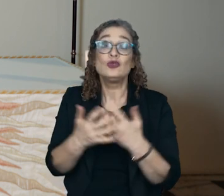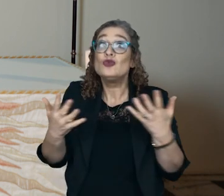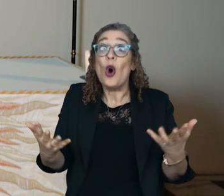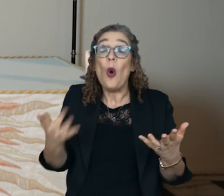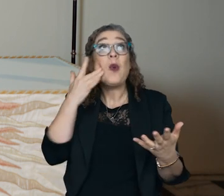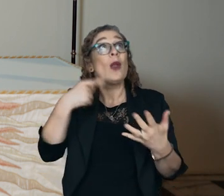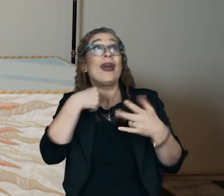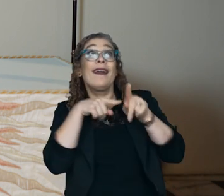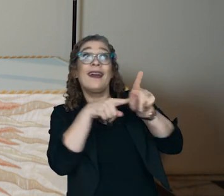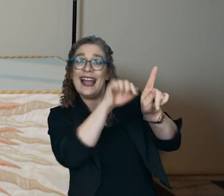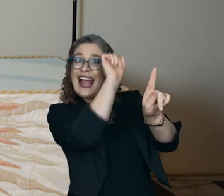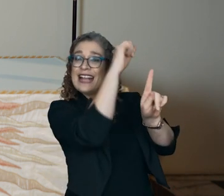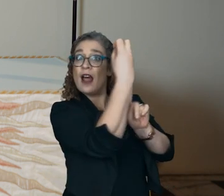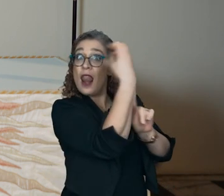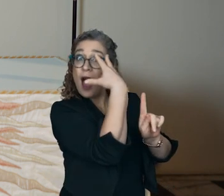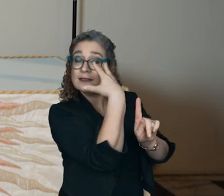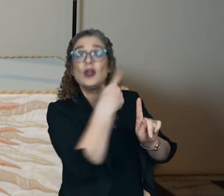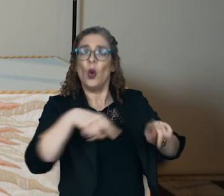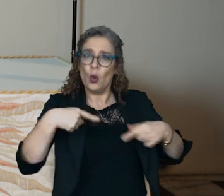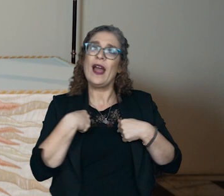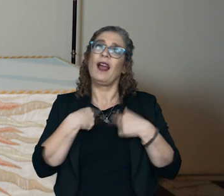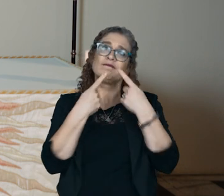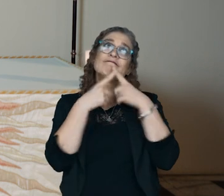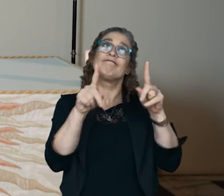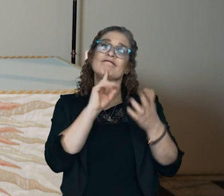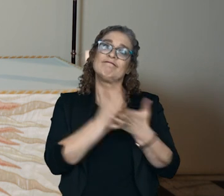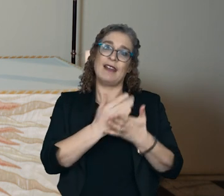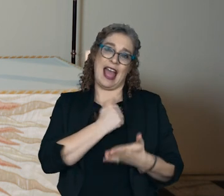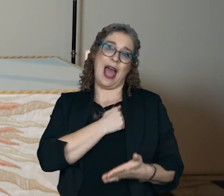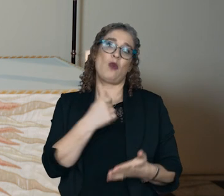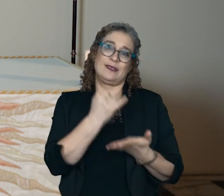Therefore, in the light of Christ, let us confess our